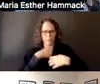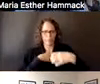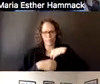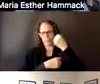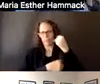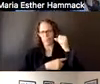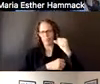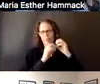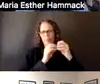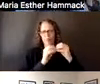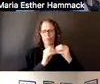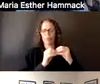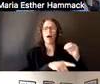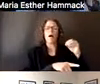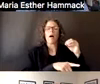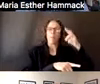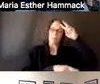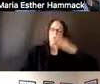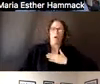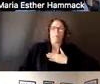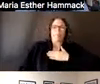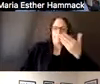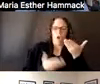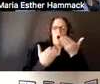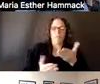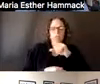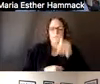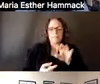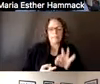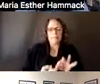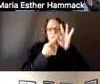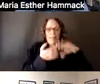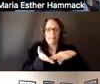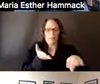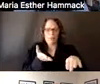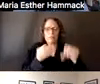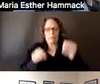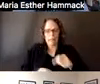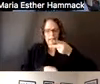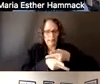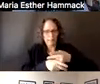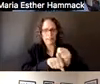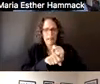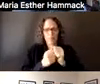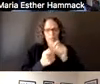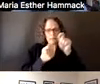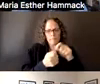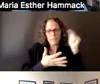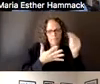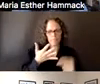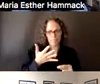get ahead of myself, I did want to explain a little bit further